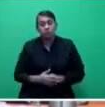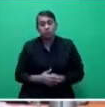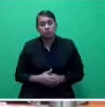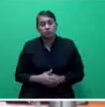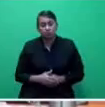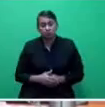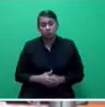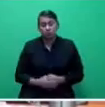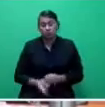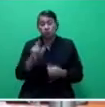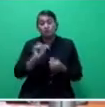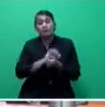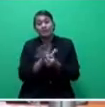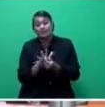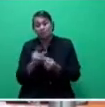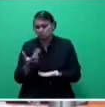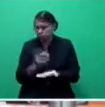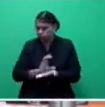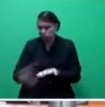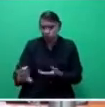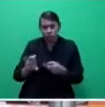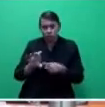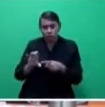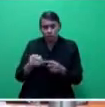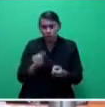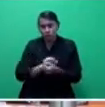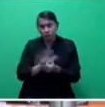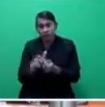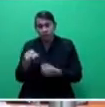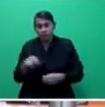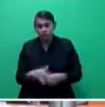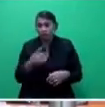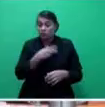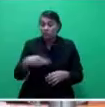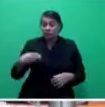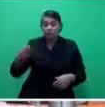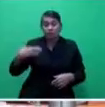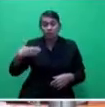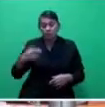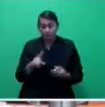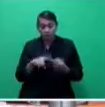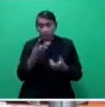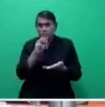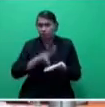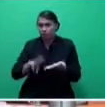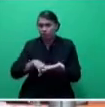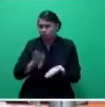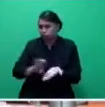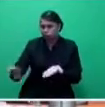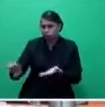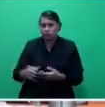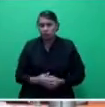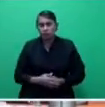COVID crisis, which included fundamentally expenditure for Ministry of Health, $40 million, and the balance of it, apart